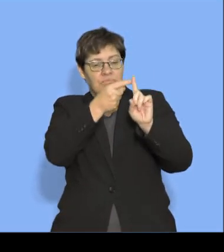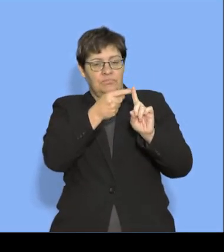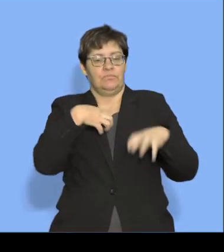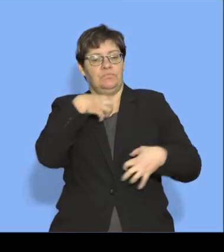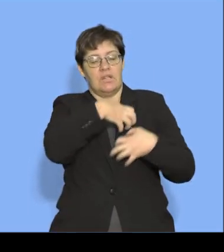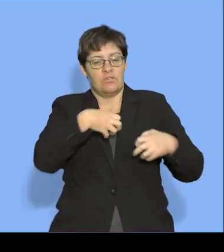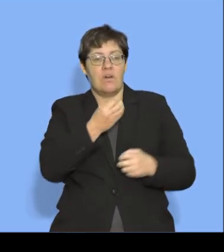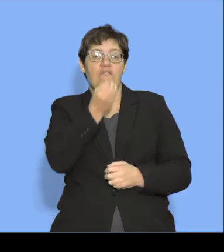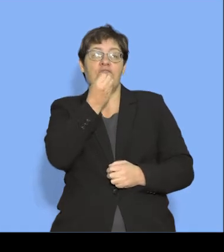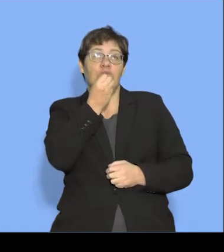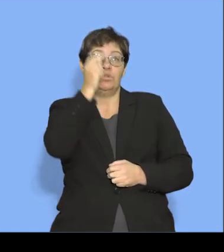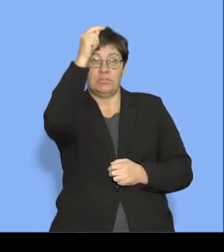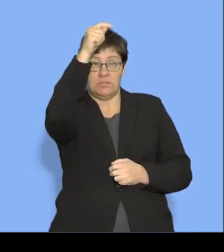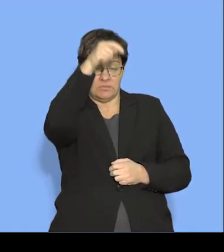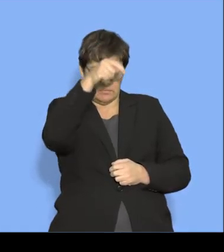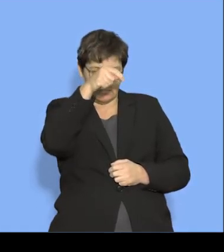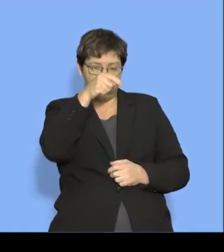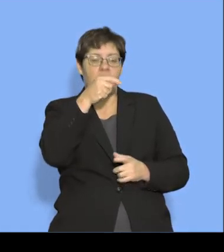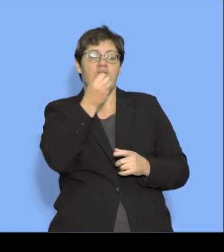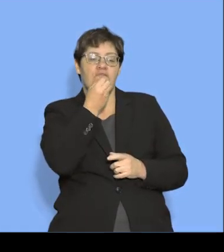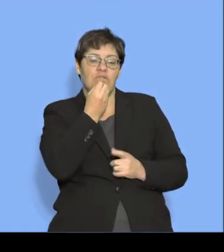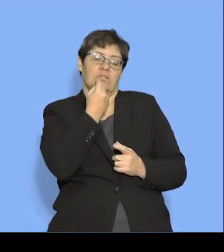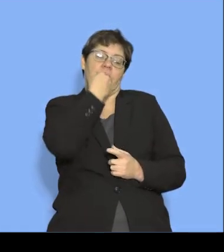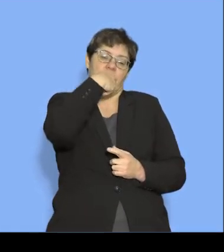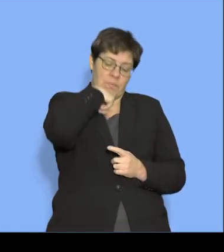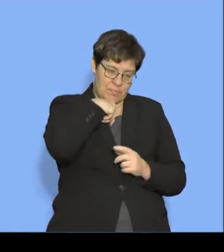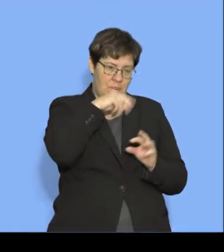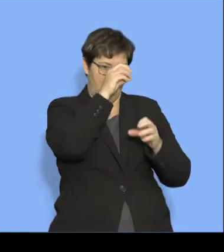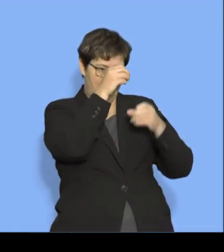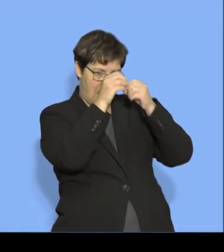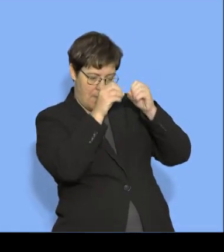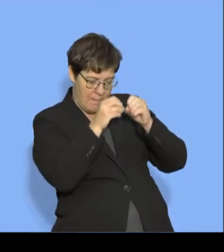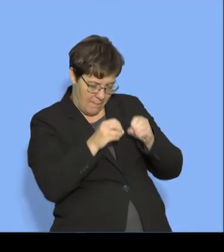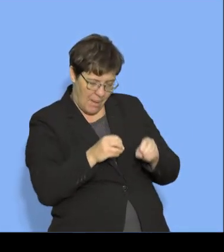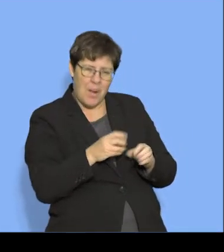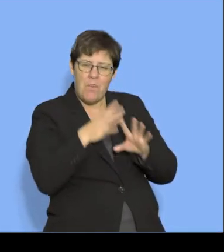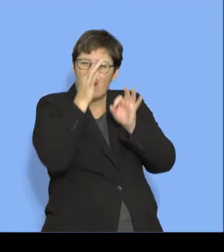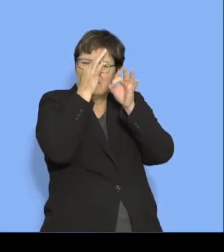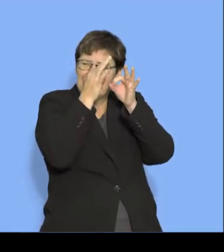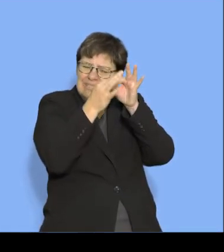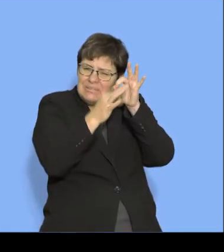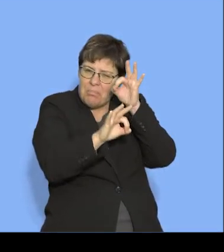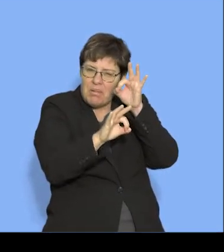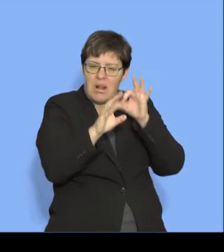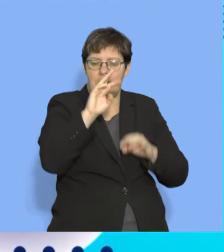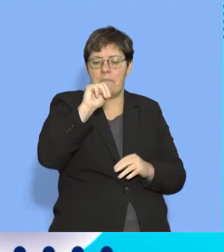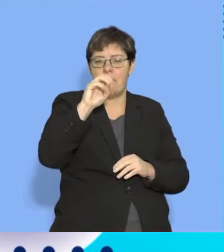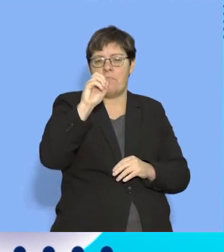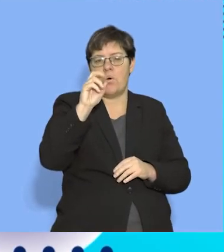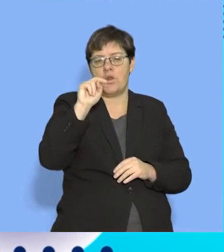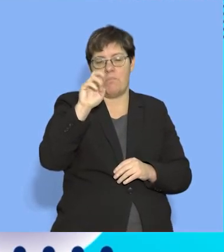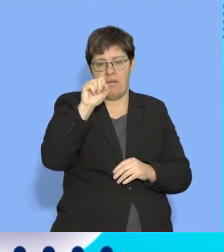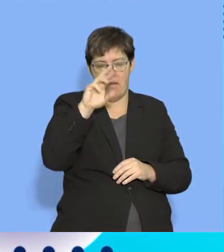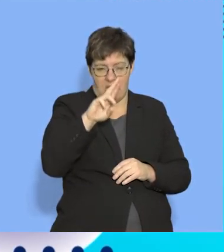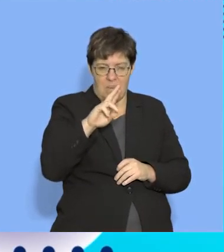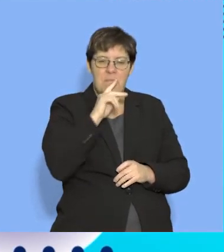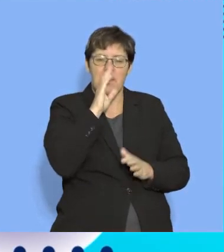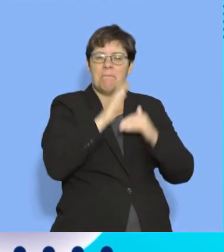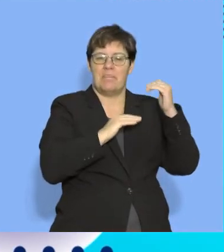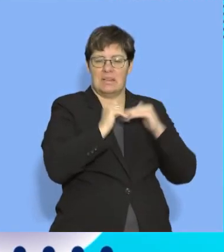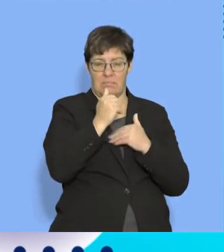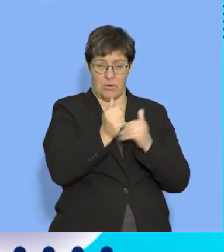digestion and chemical digestion is to break down these complex molecules into the simplest monomers, simplest building